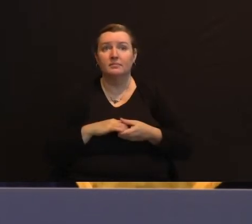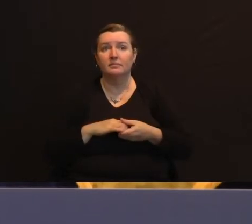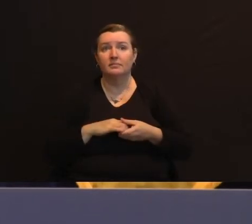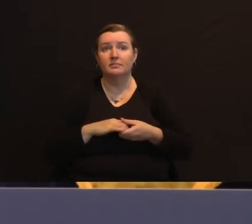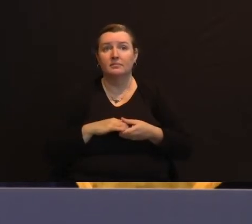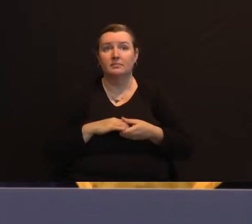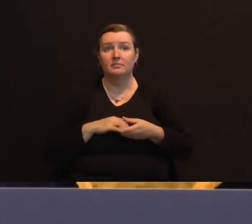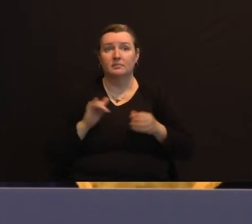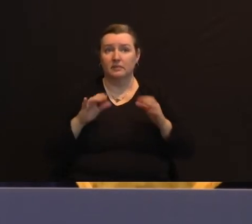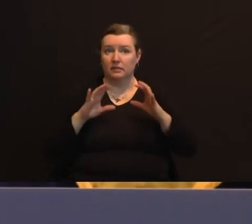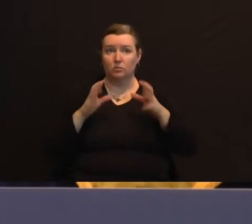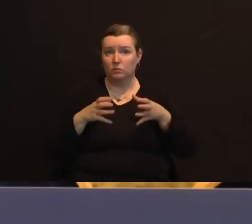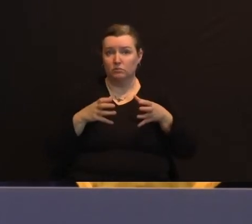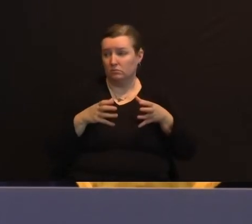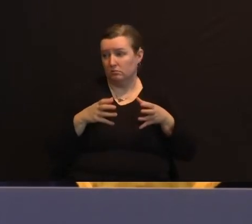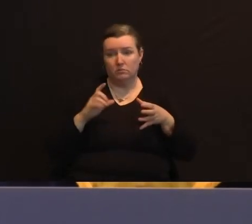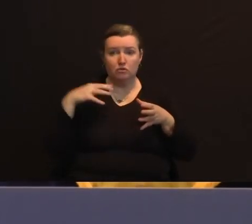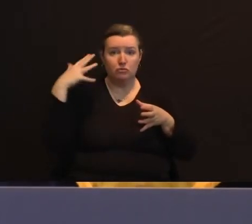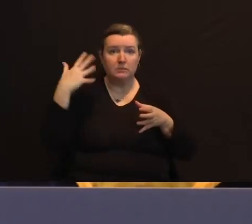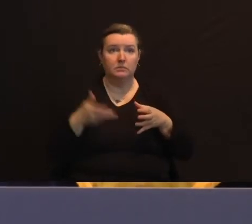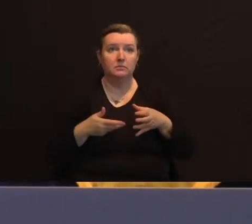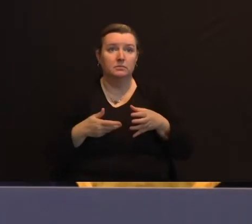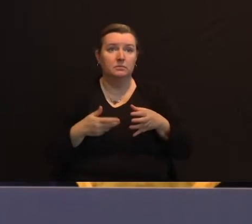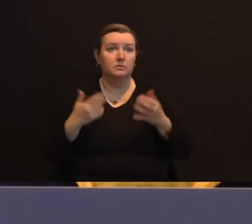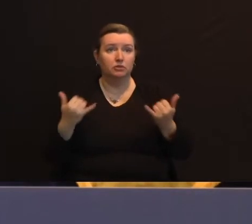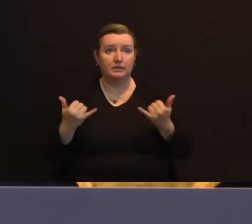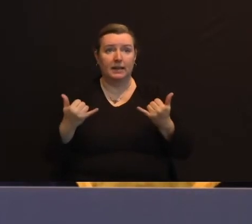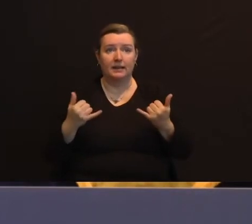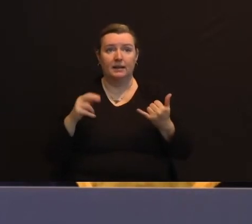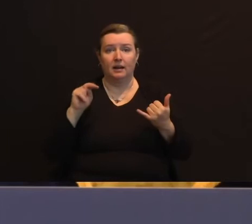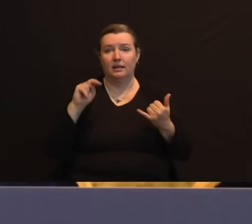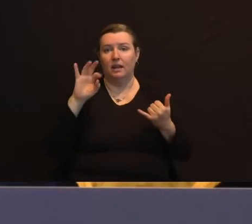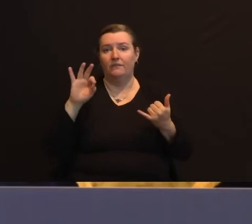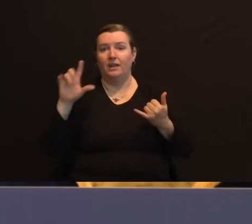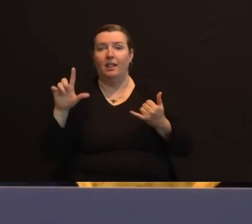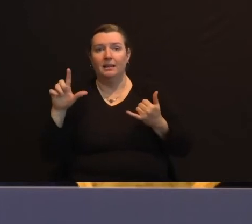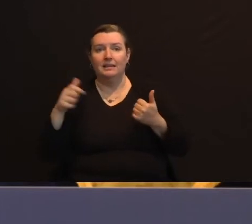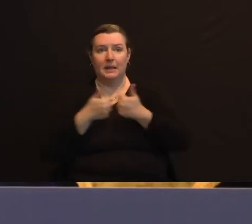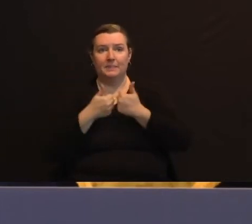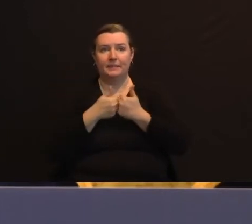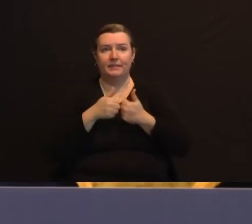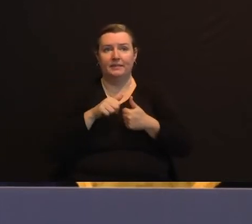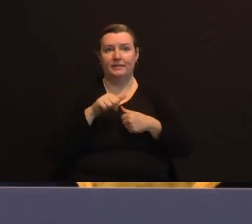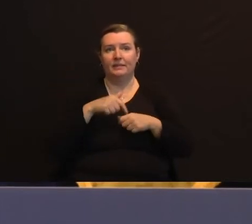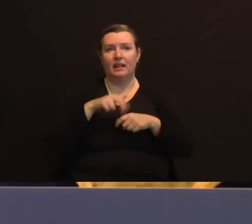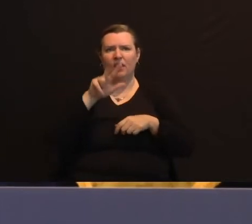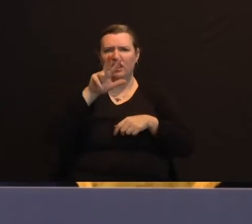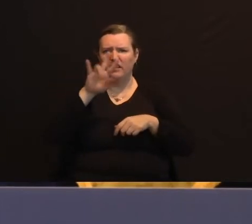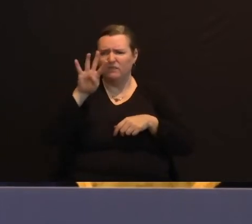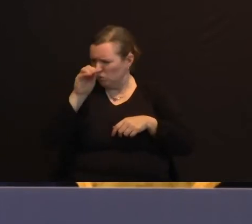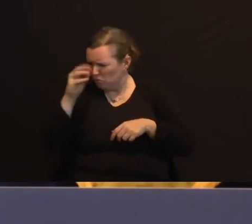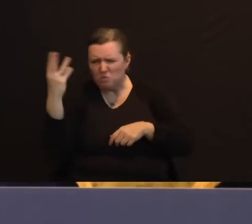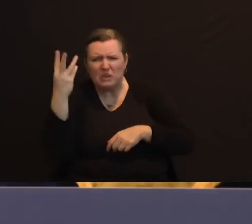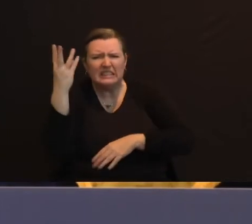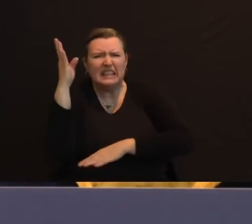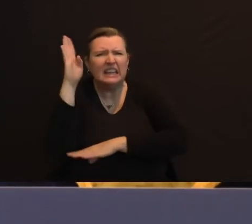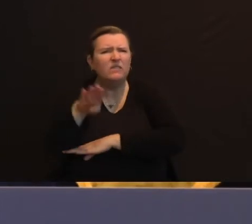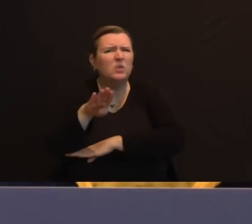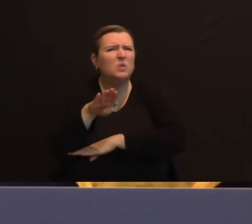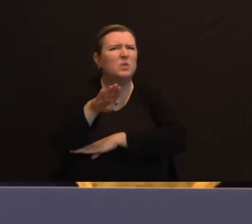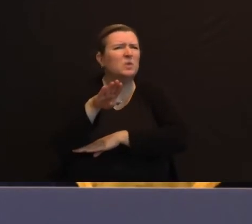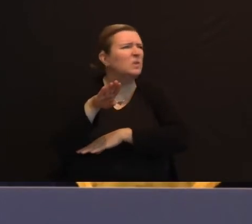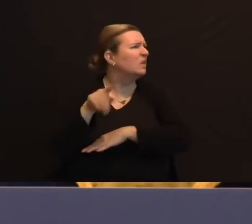an NFL game on today, I believe at 3:40, which is that doesn't happen on Wednesdays. But this is not a